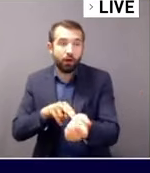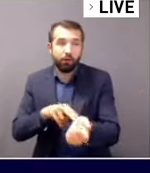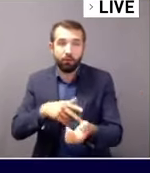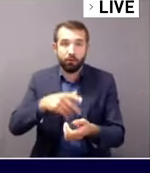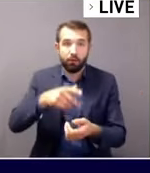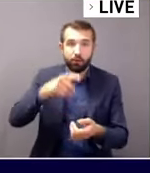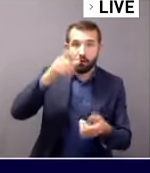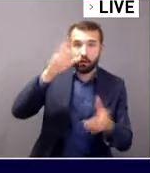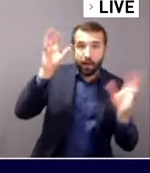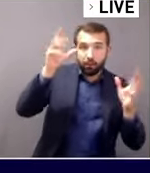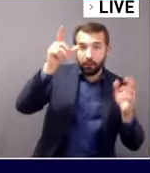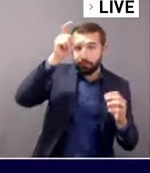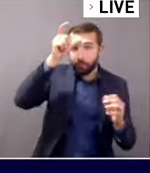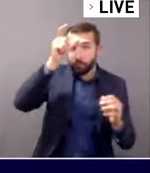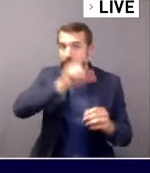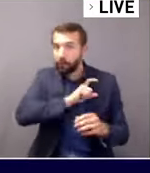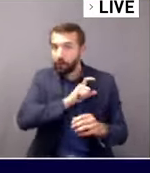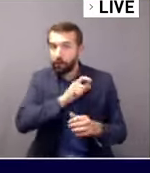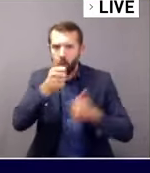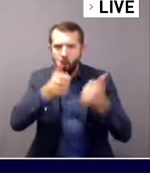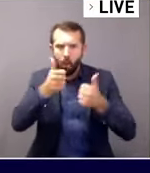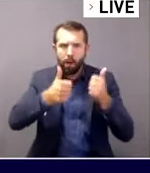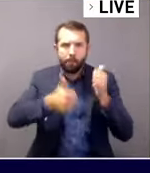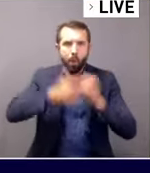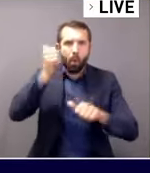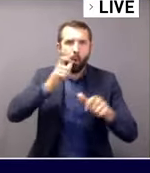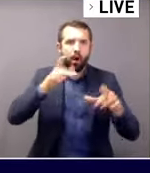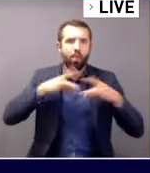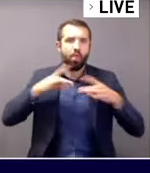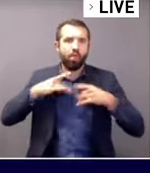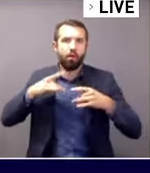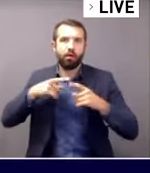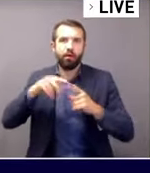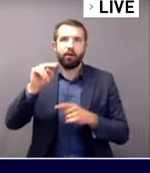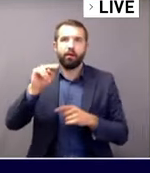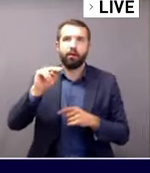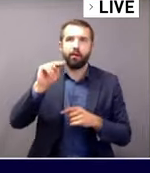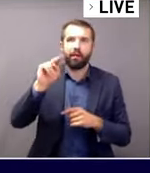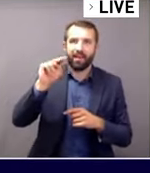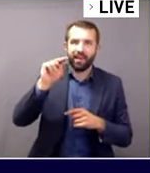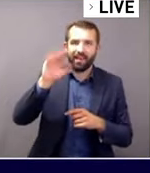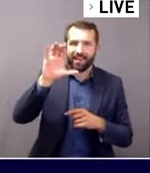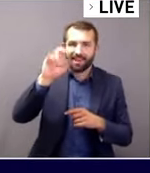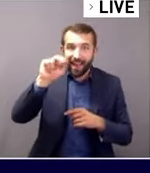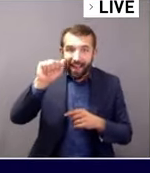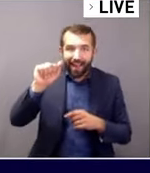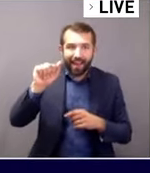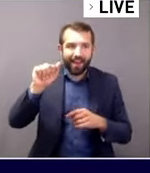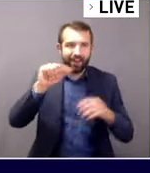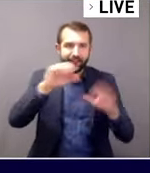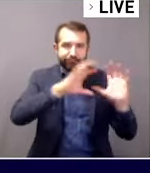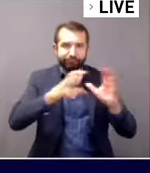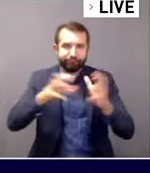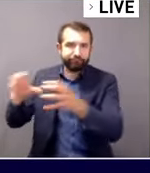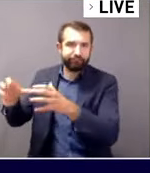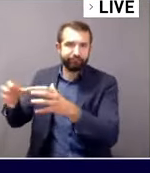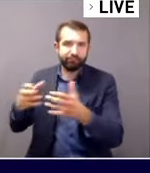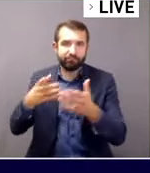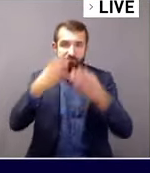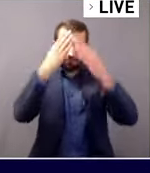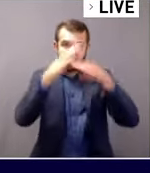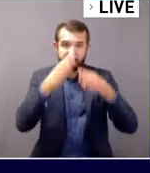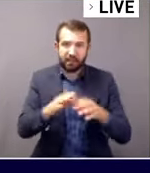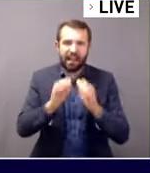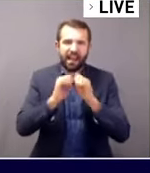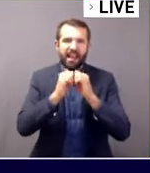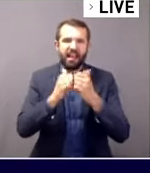they CNAs? Do you have any information on that? Sure, Kate. We can get you a bit more of a granular breakdown of who